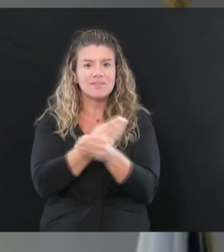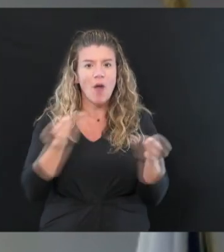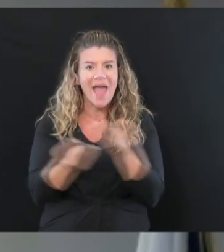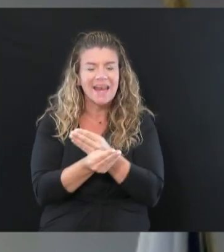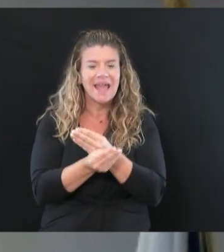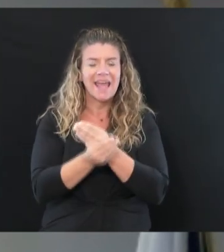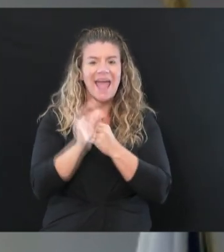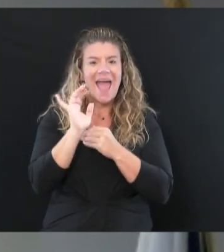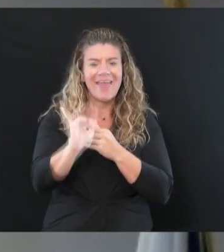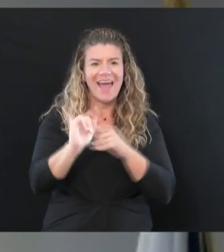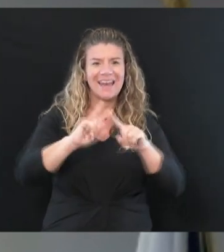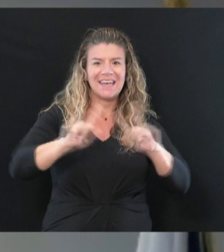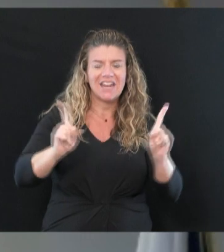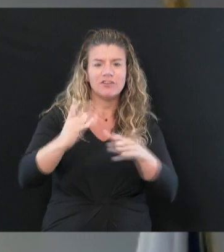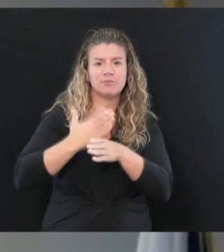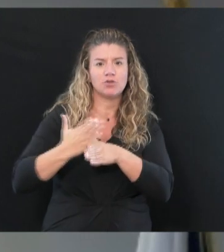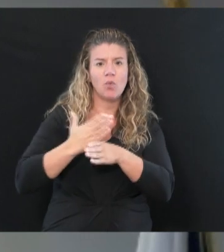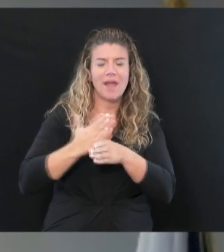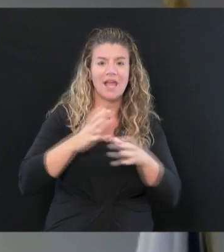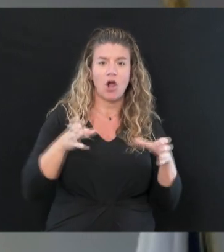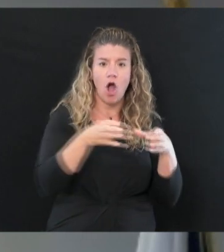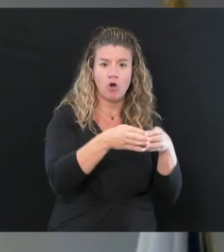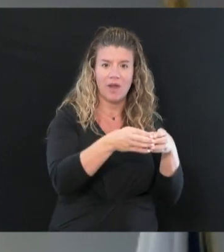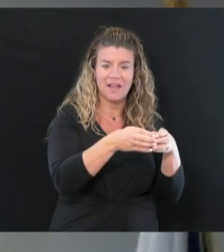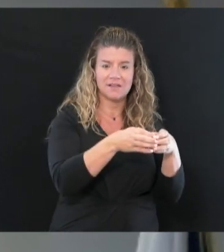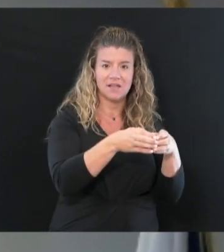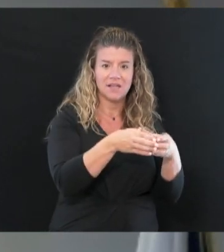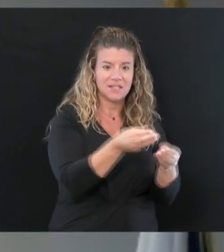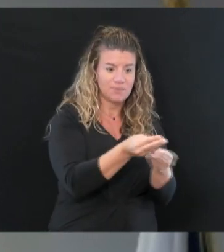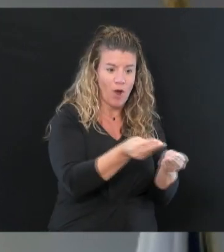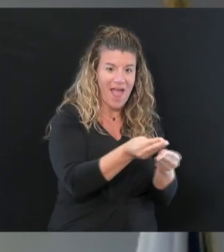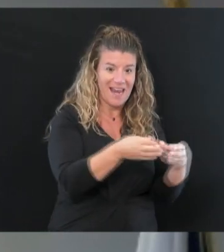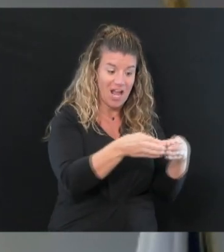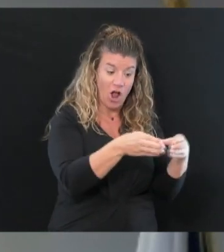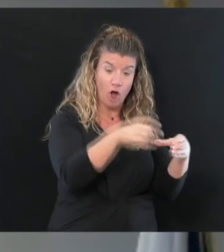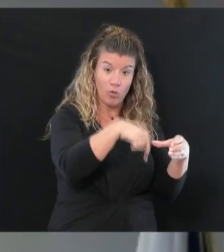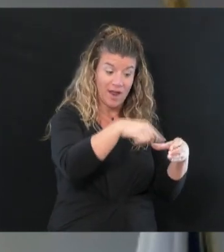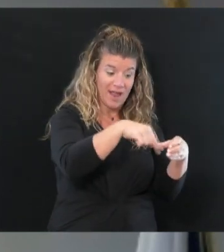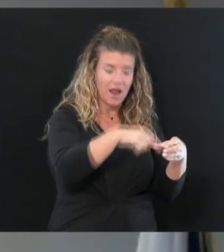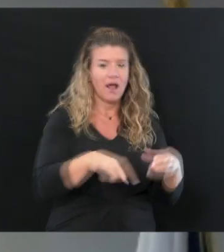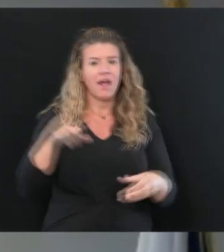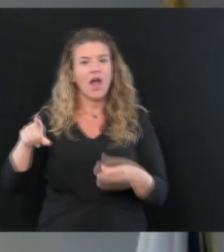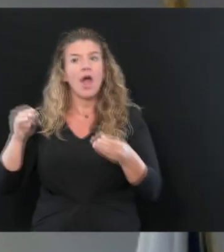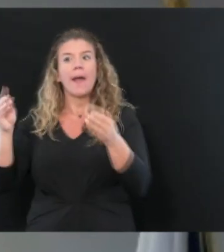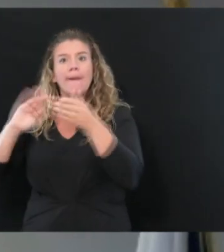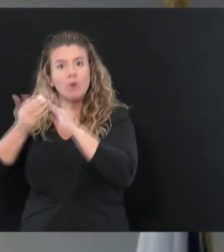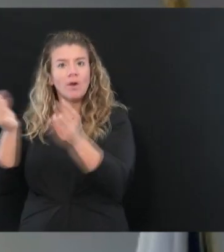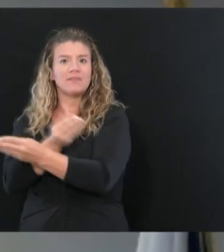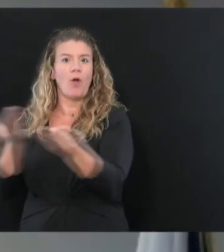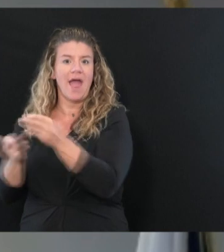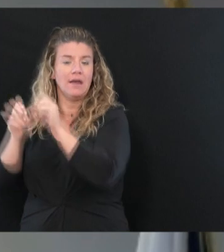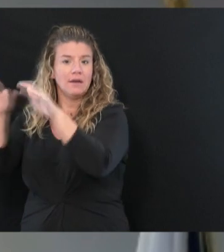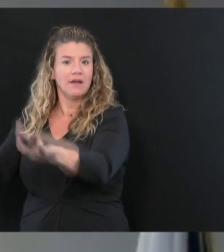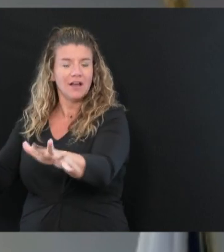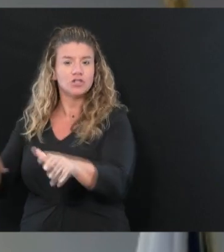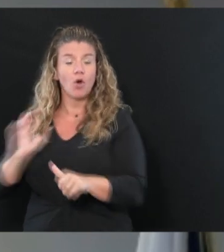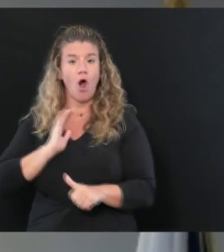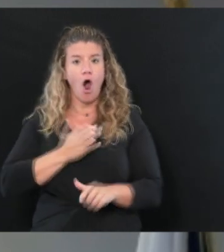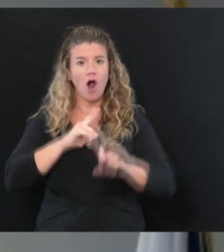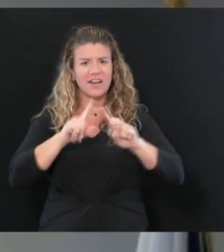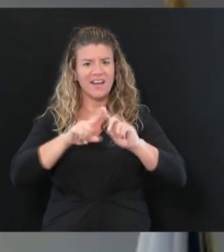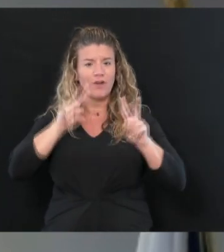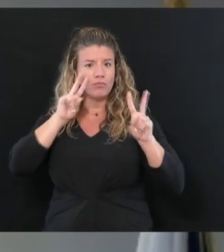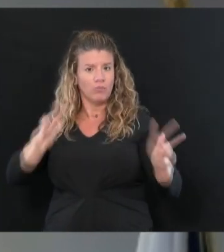that differentiation between congregate spread and community spread. So all of the efforts here have been